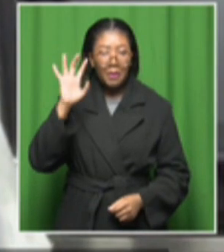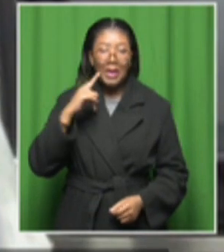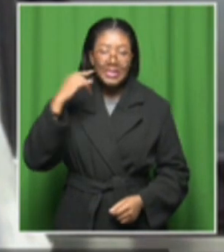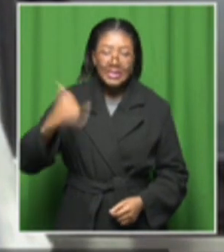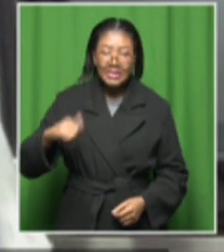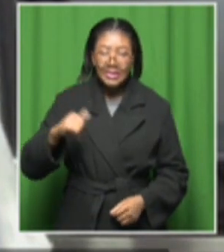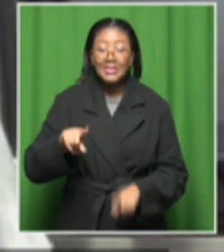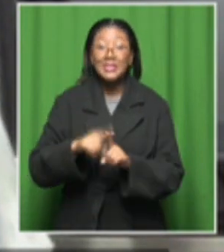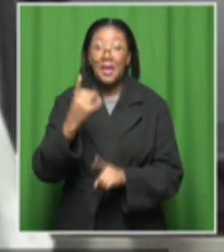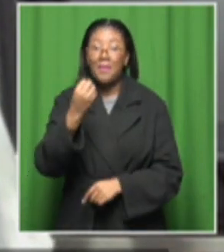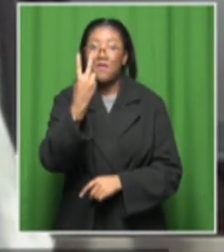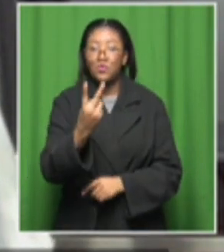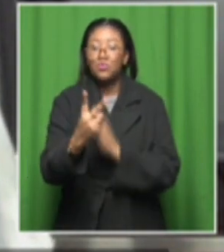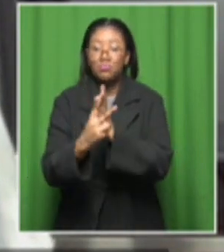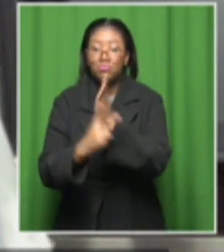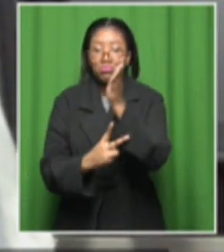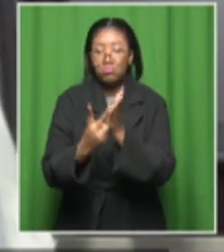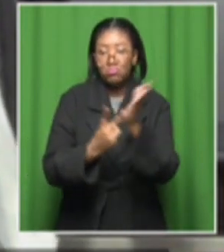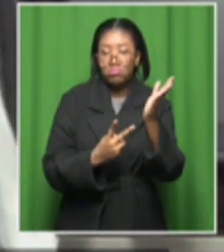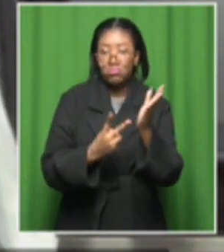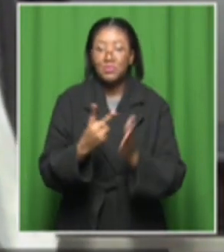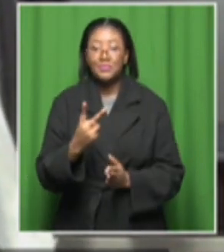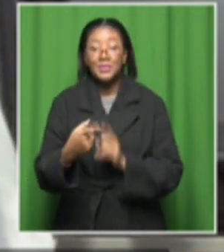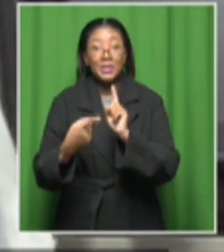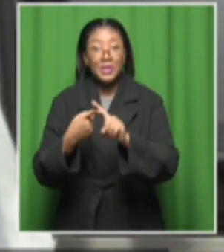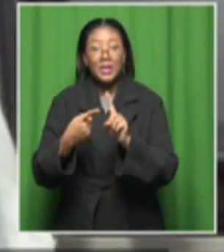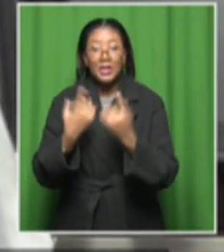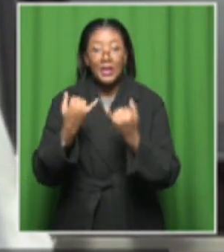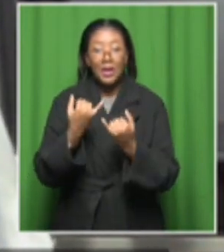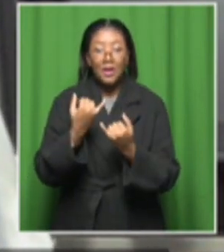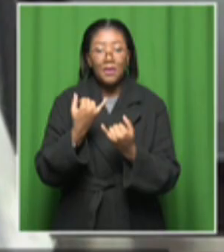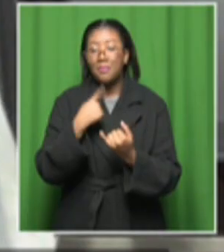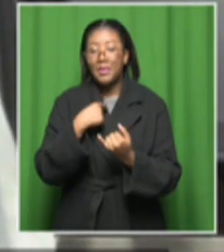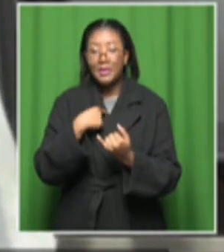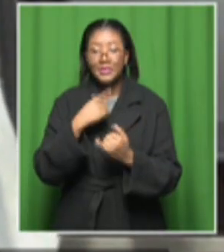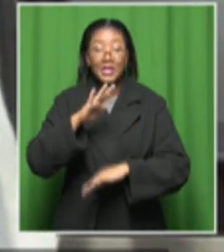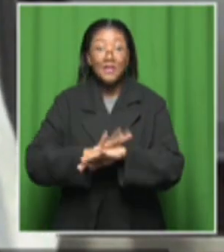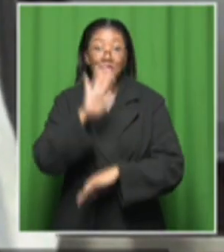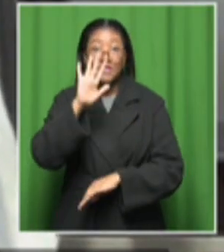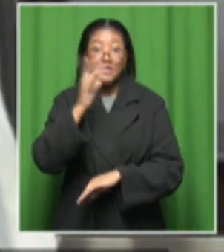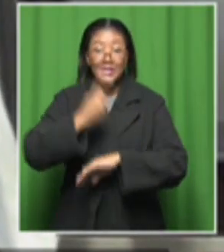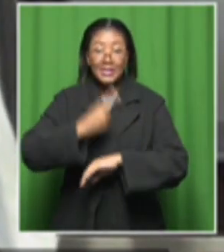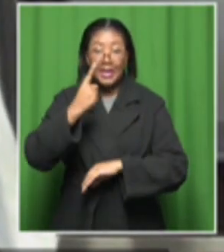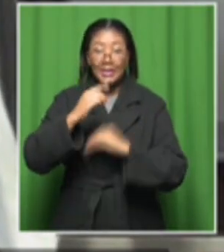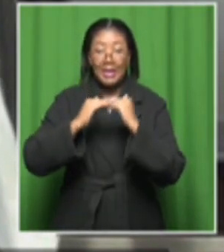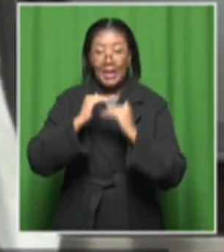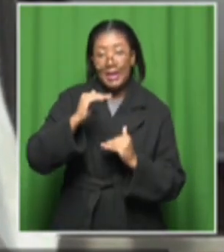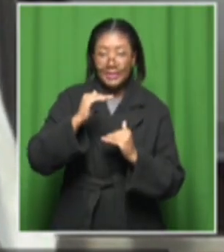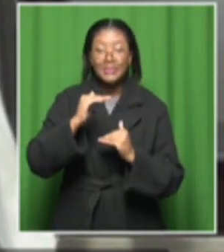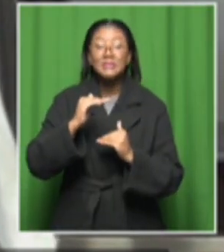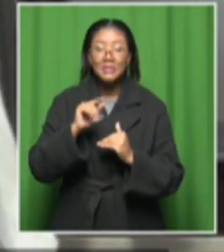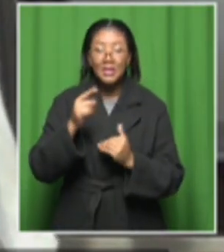2 categories. We have the episodic. So this is when it's less than 15 days, a month of